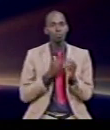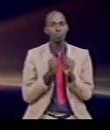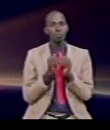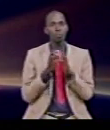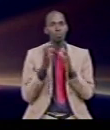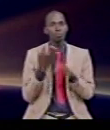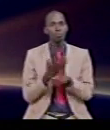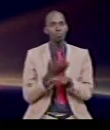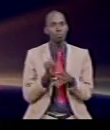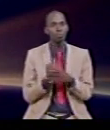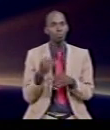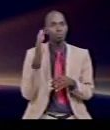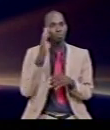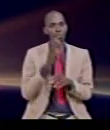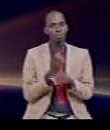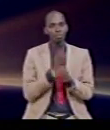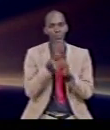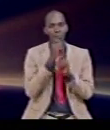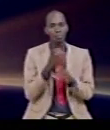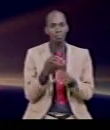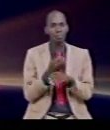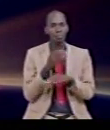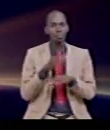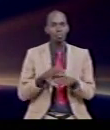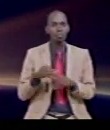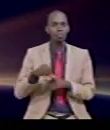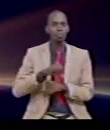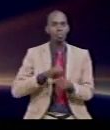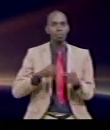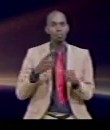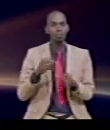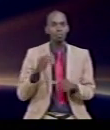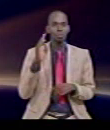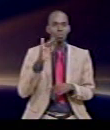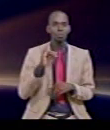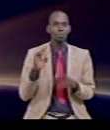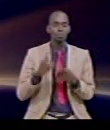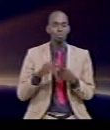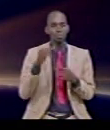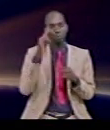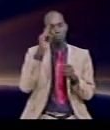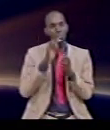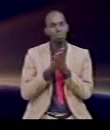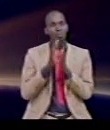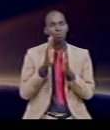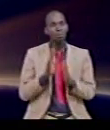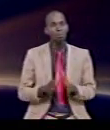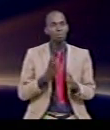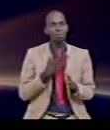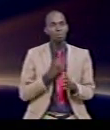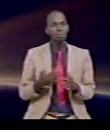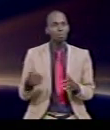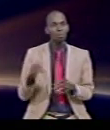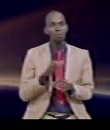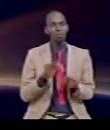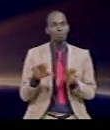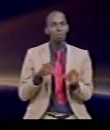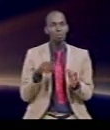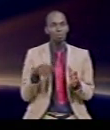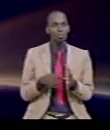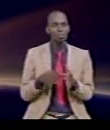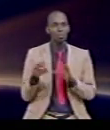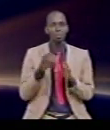and utterance and knowledge, and in all diligence, and in your love to us, see that ye abound in this grace